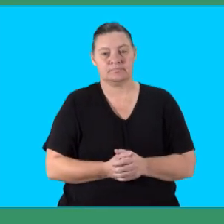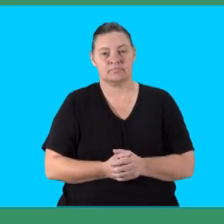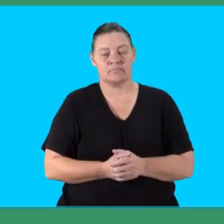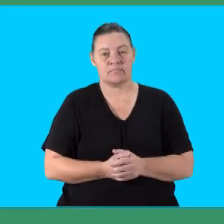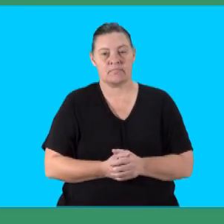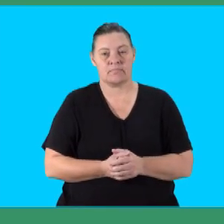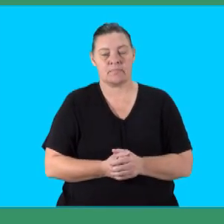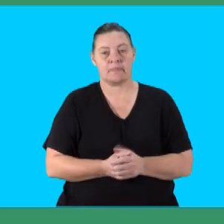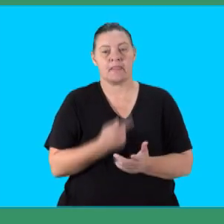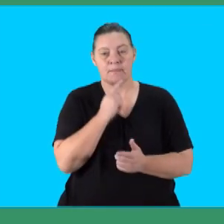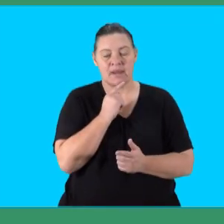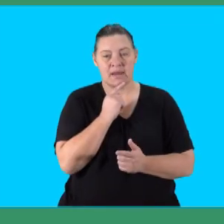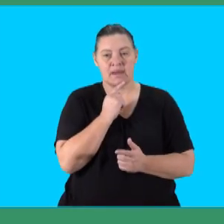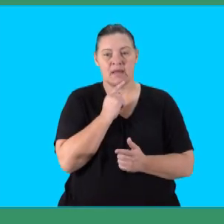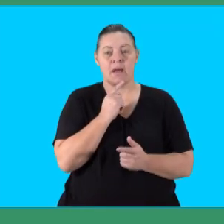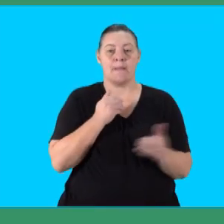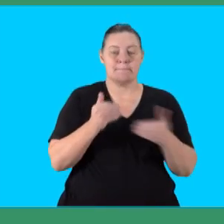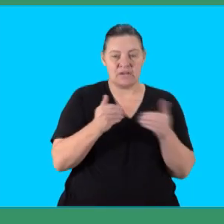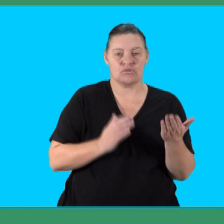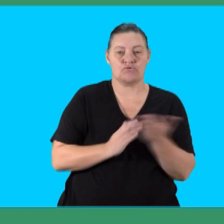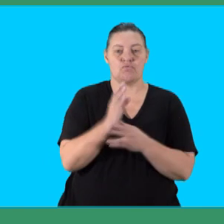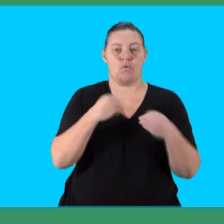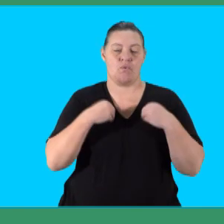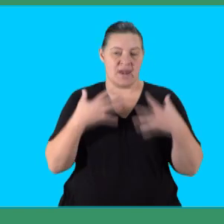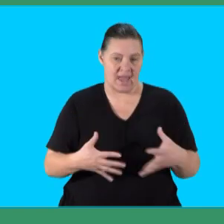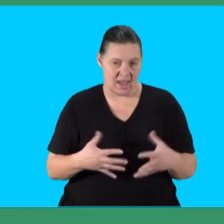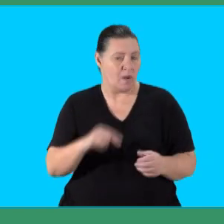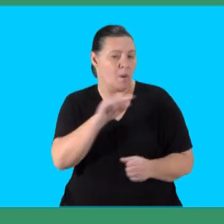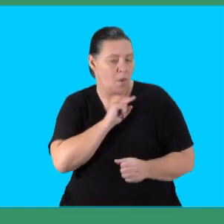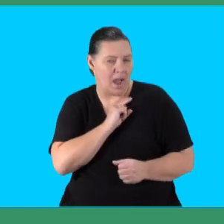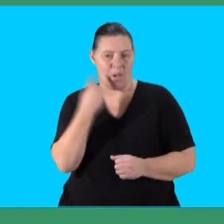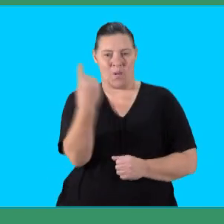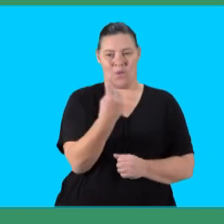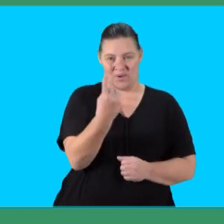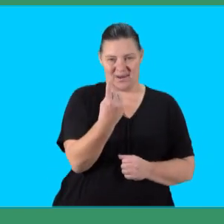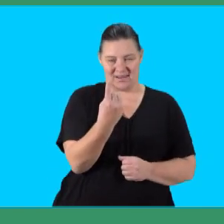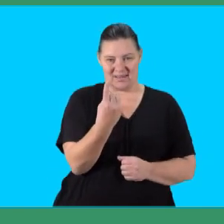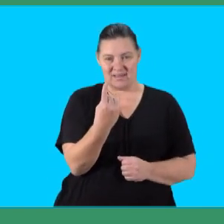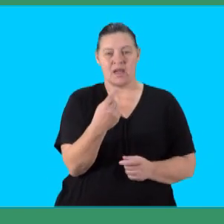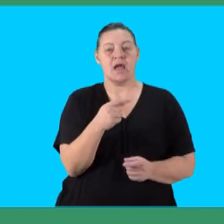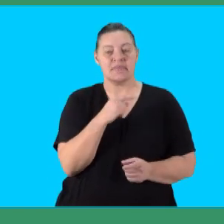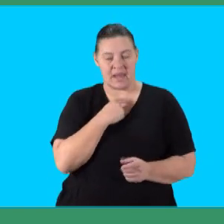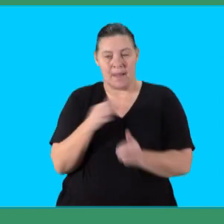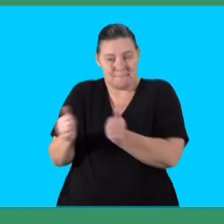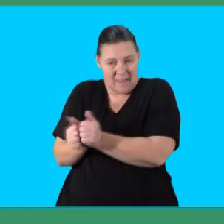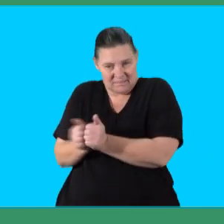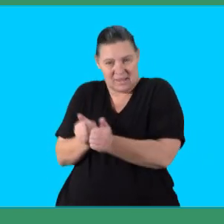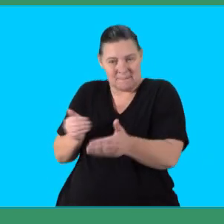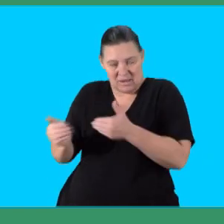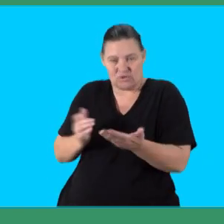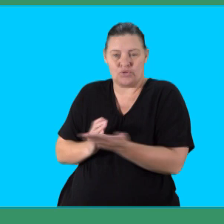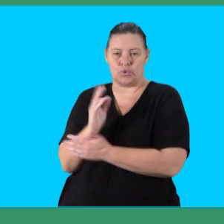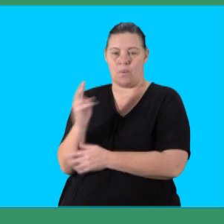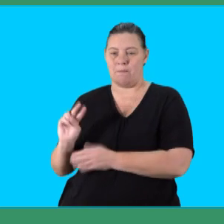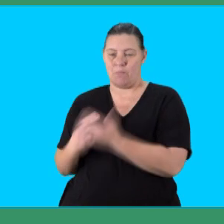Managed by, the sole trader is managed by the owner because he's alone, and then the partnership can be managed by the